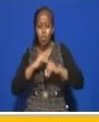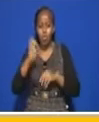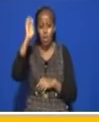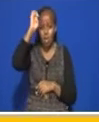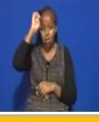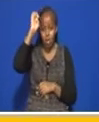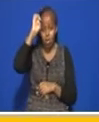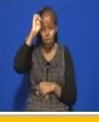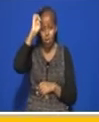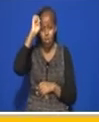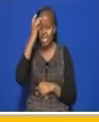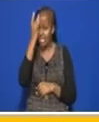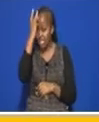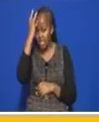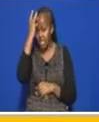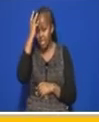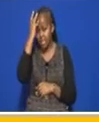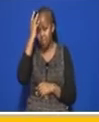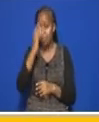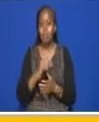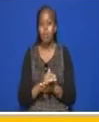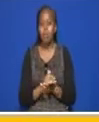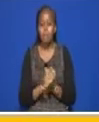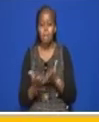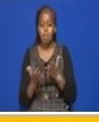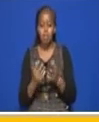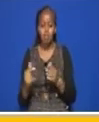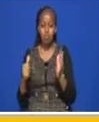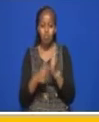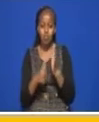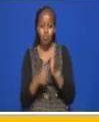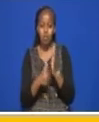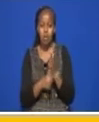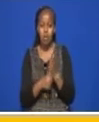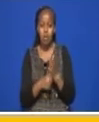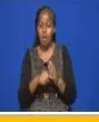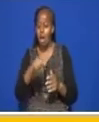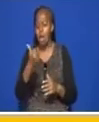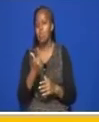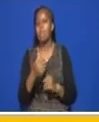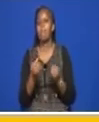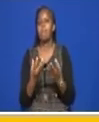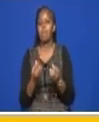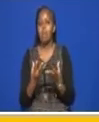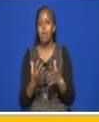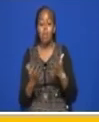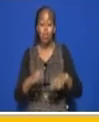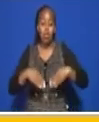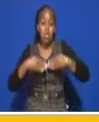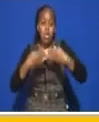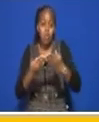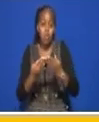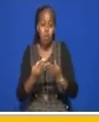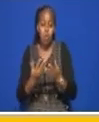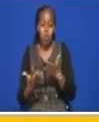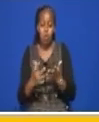education, diseases, disasters, and so on. You can be told to give your opinion about